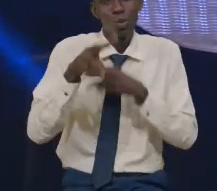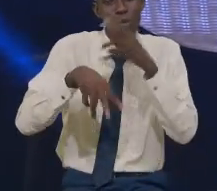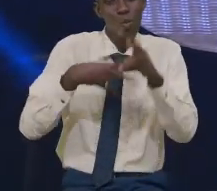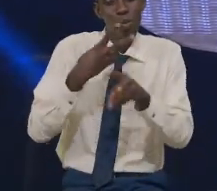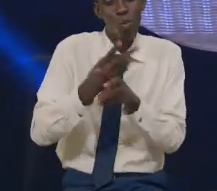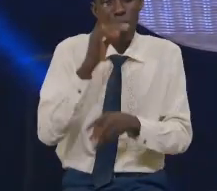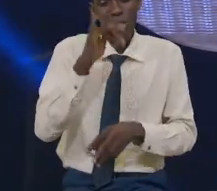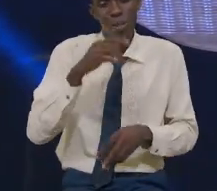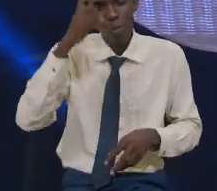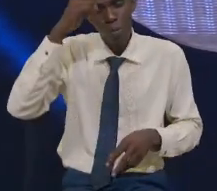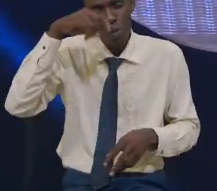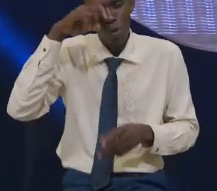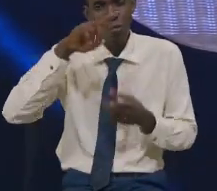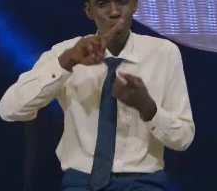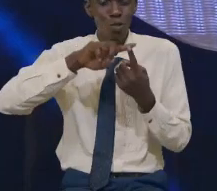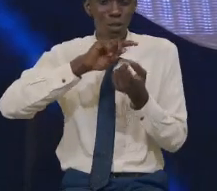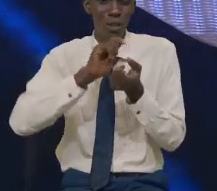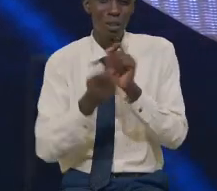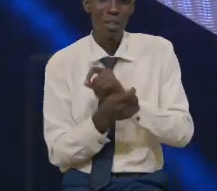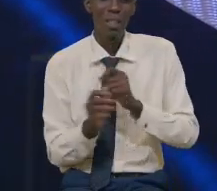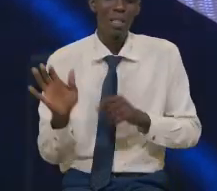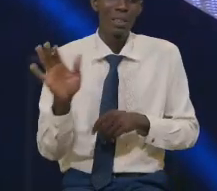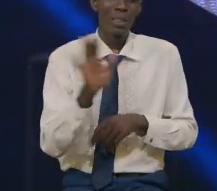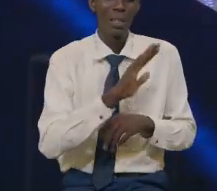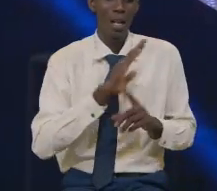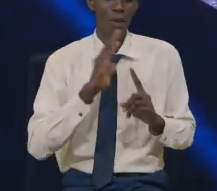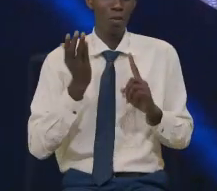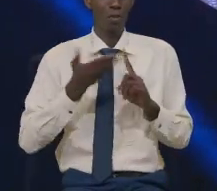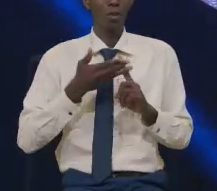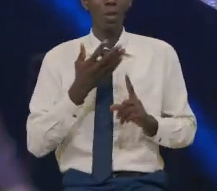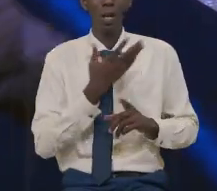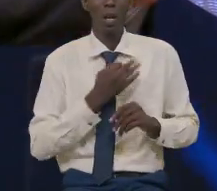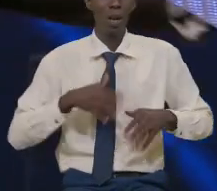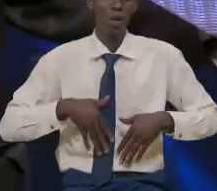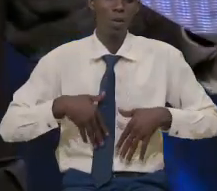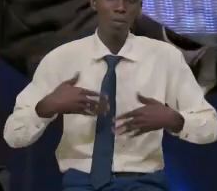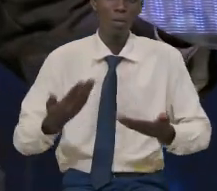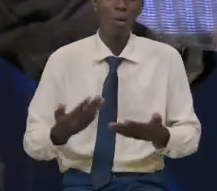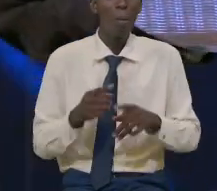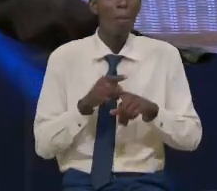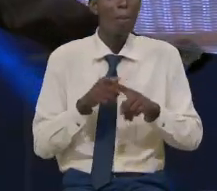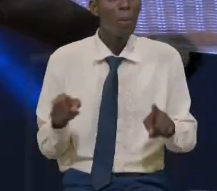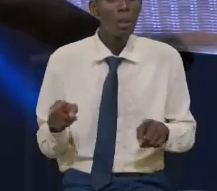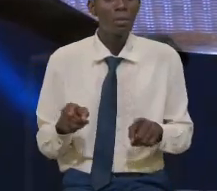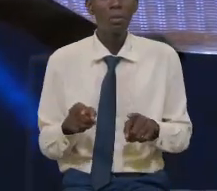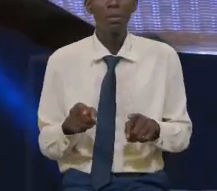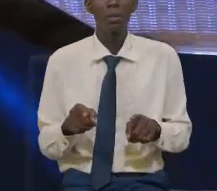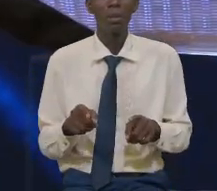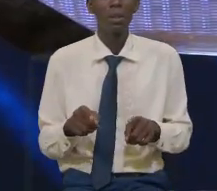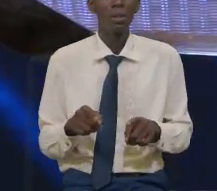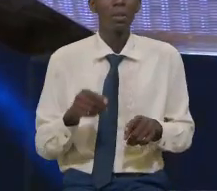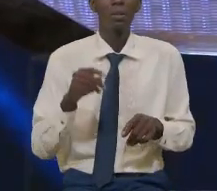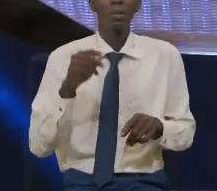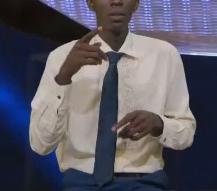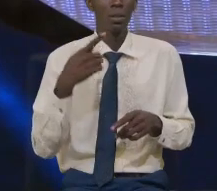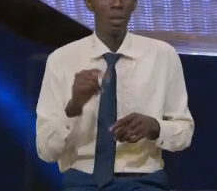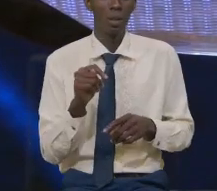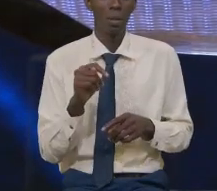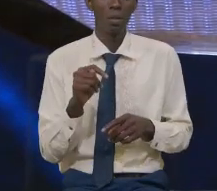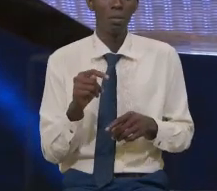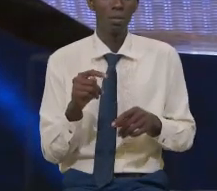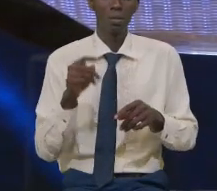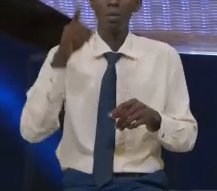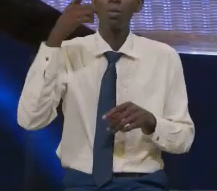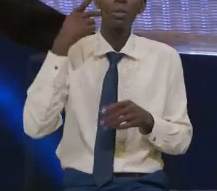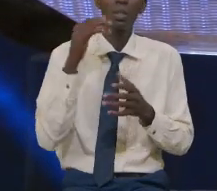of change their conviction and their confession of the past. But Nebuchadnezzar got the right